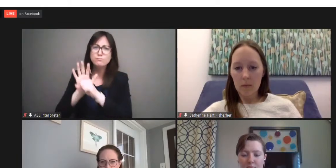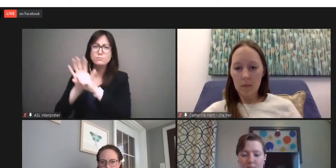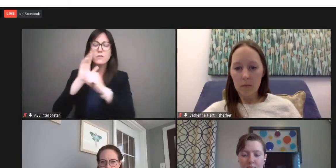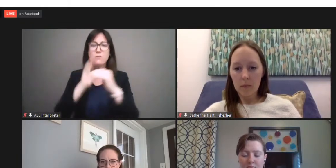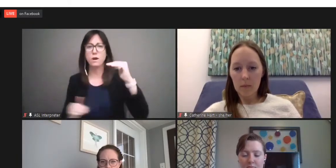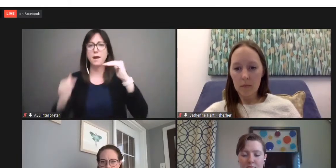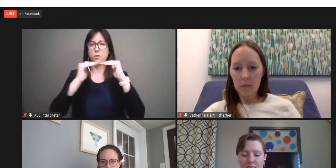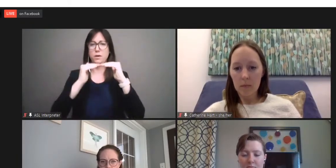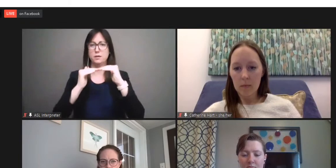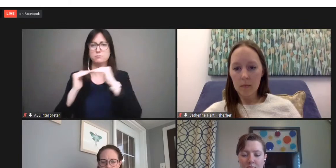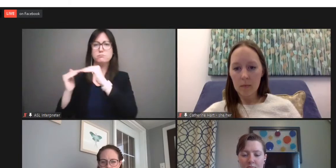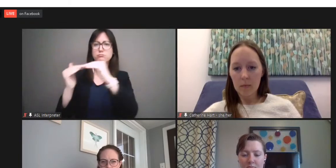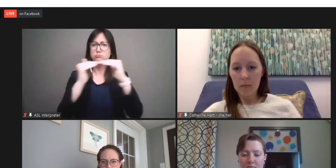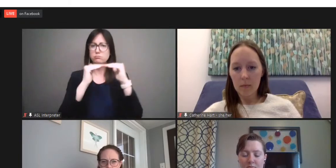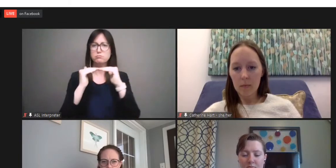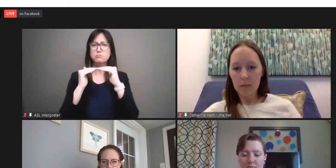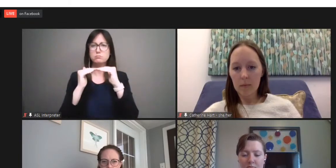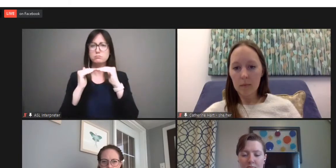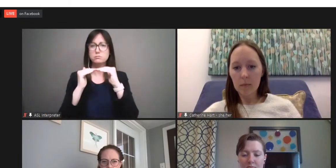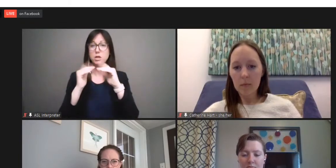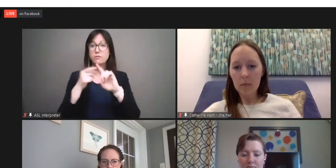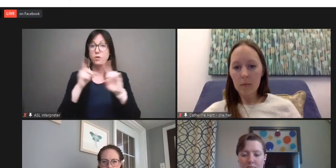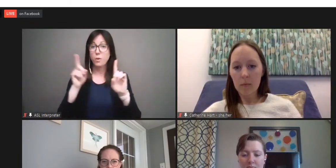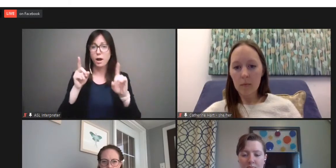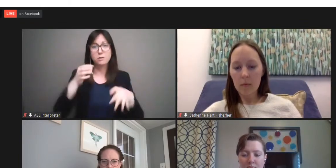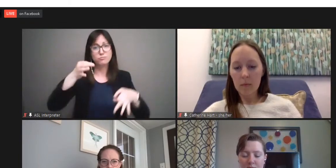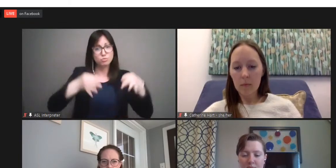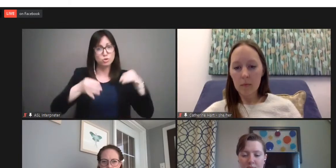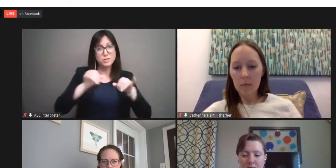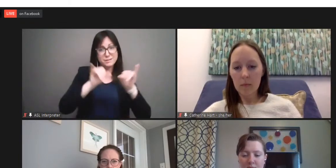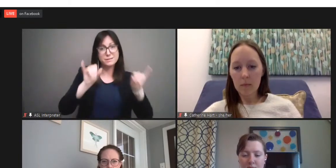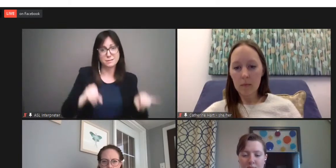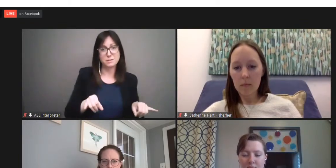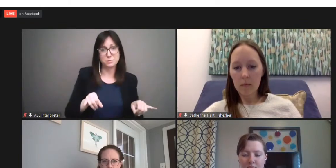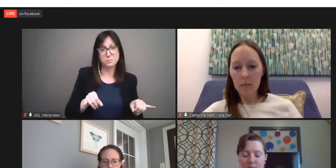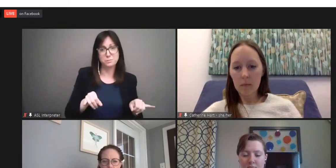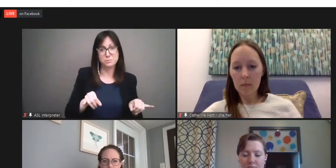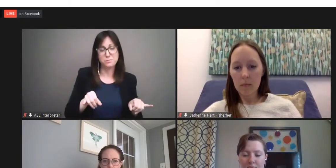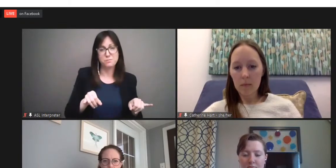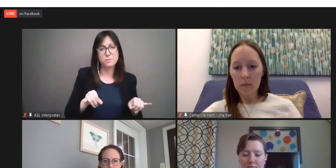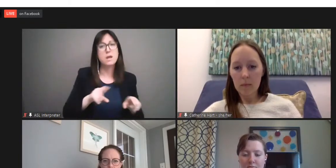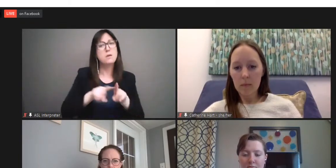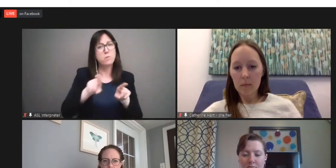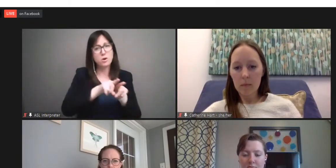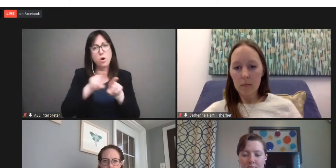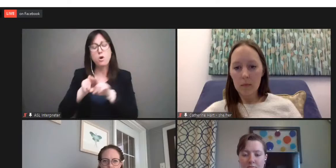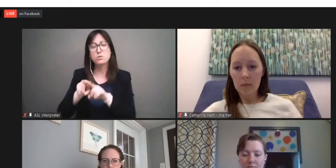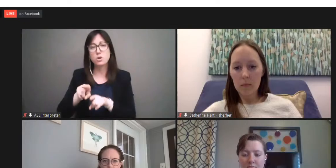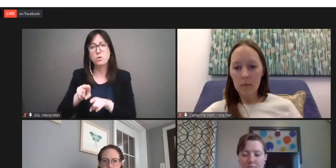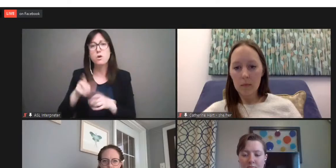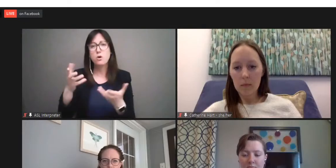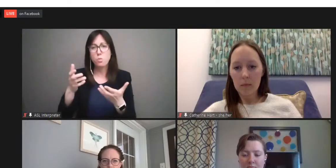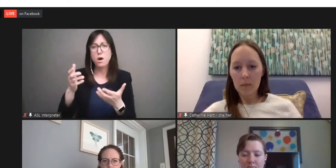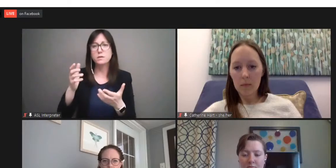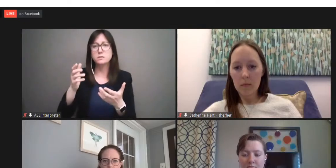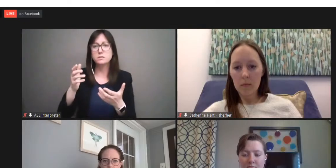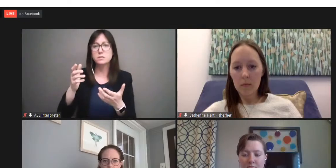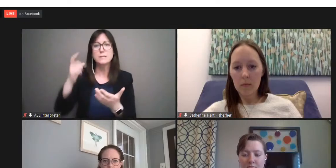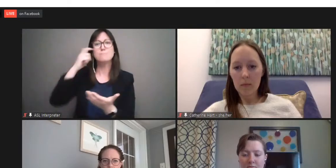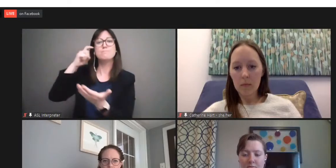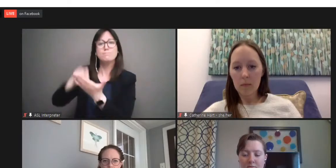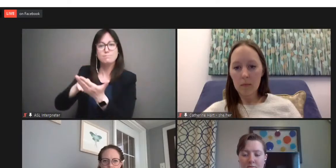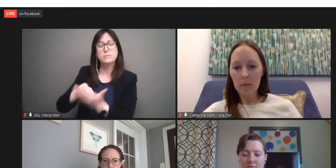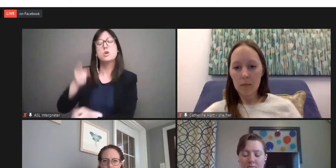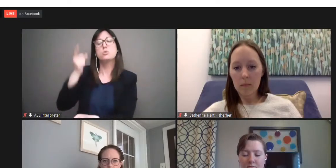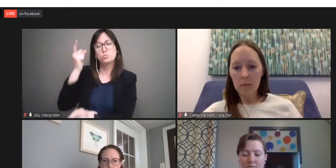equity, equal treatment by the justice system, but also wanting to hear a recognition of the historical wrongs that have happened